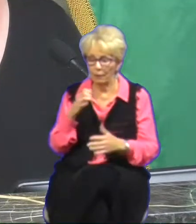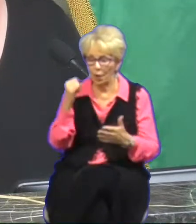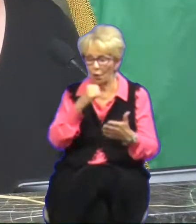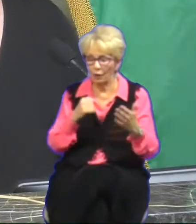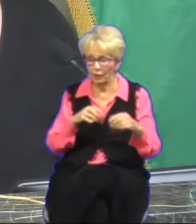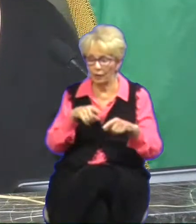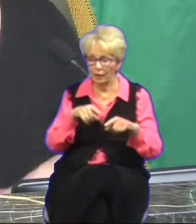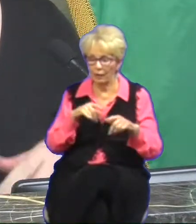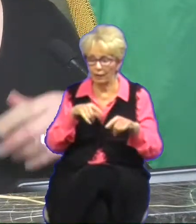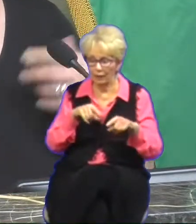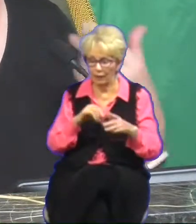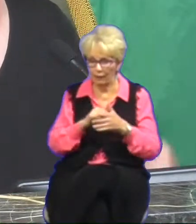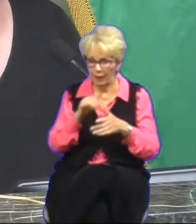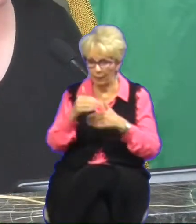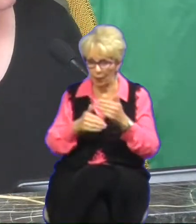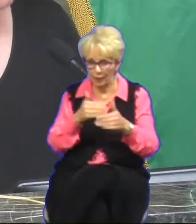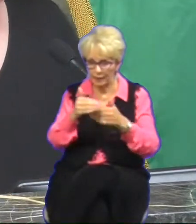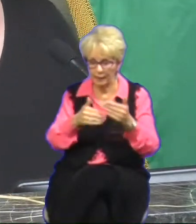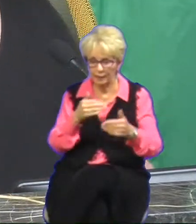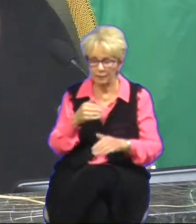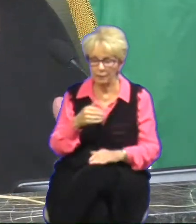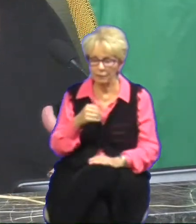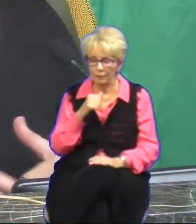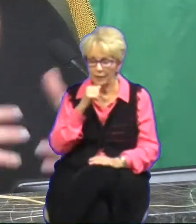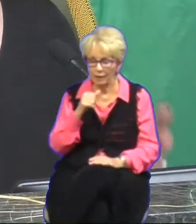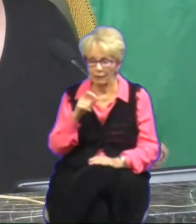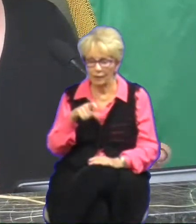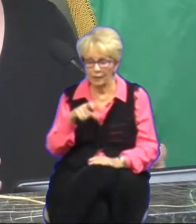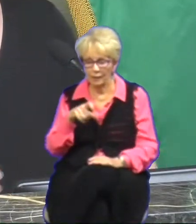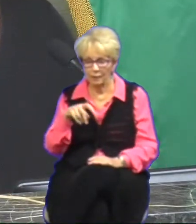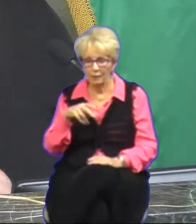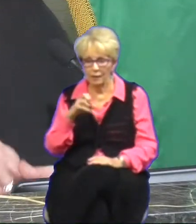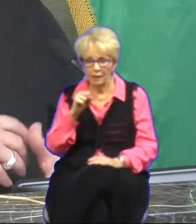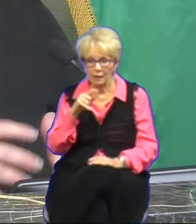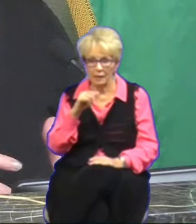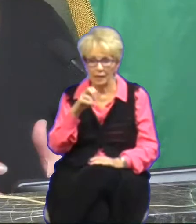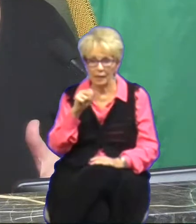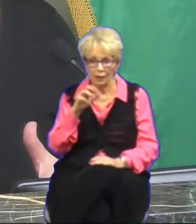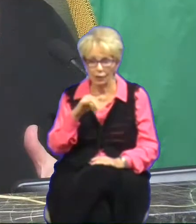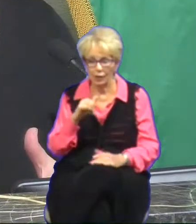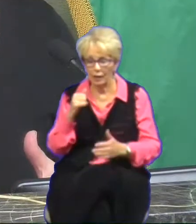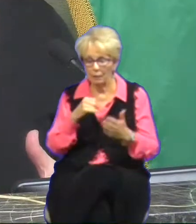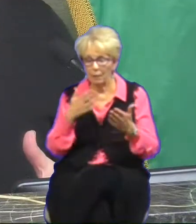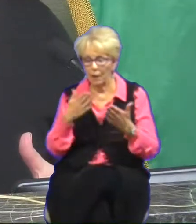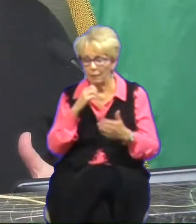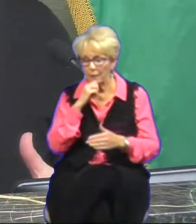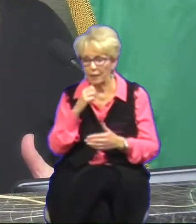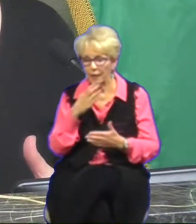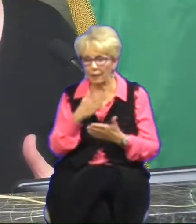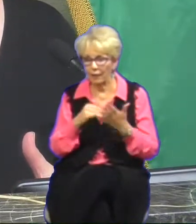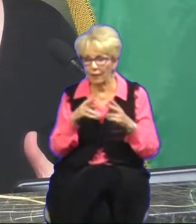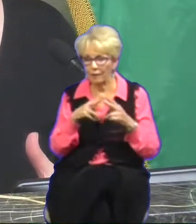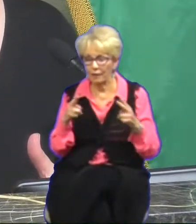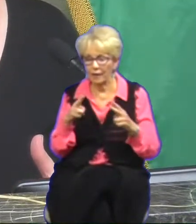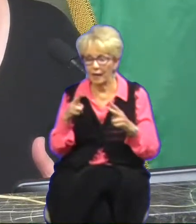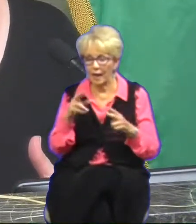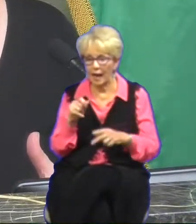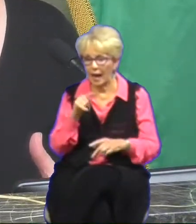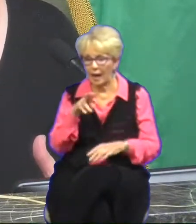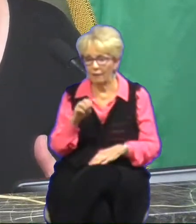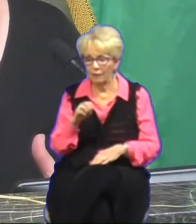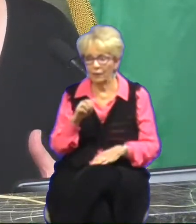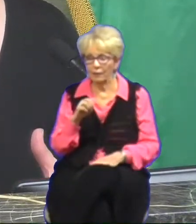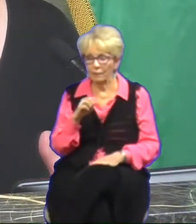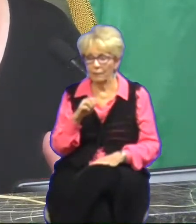the process. Don't necessarily mean stationary art. It may be something that is very active and